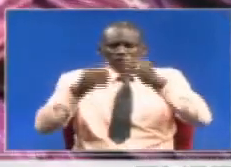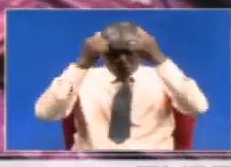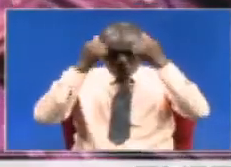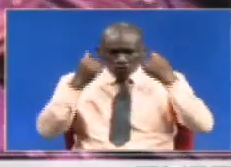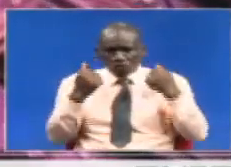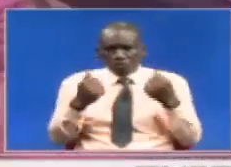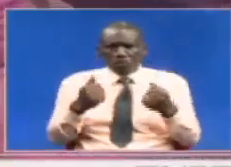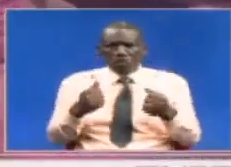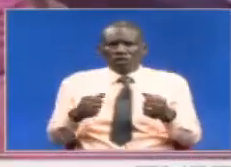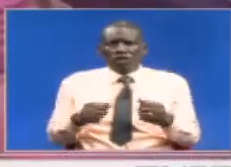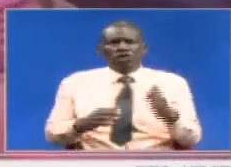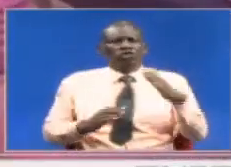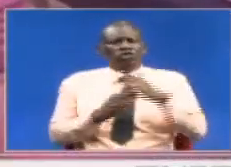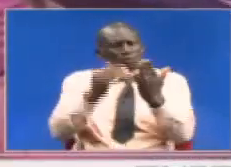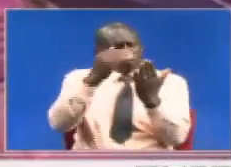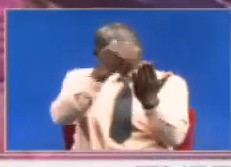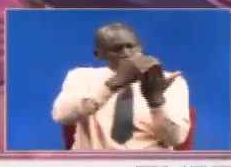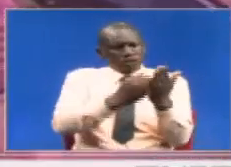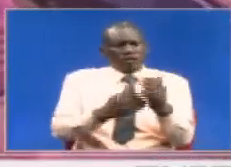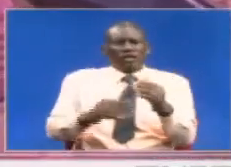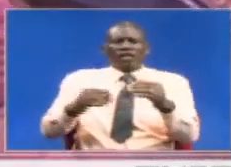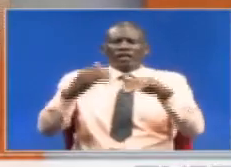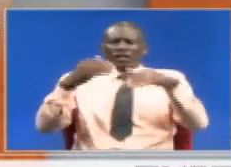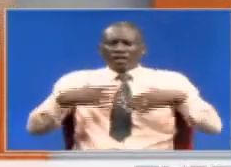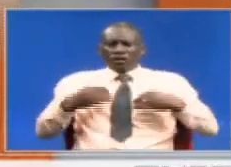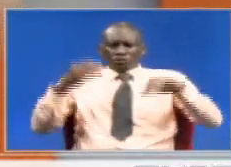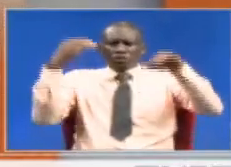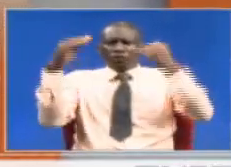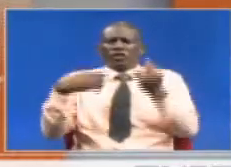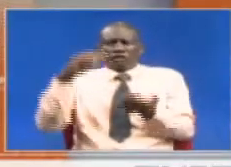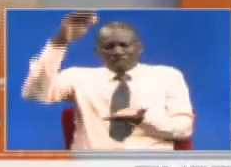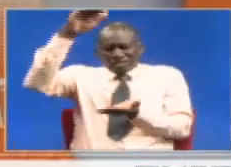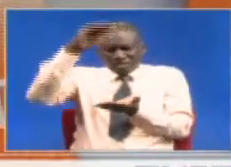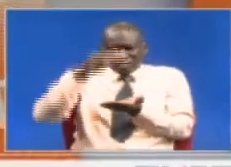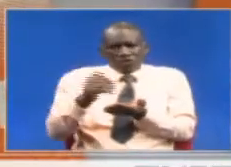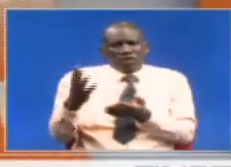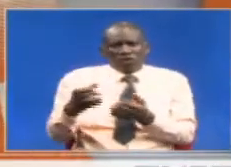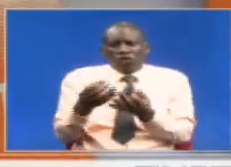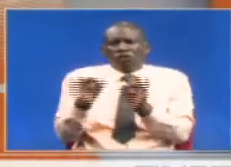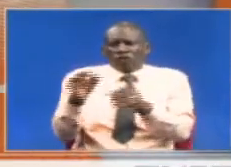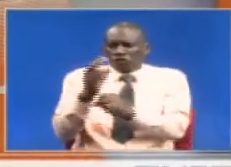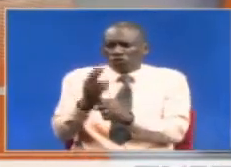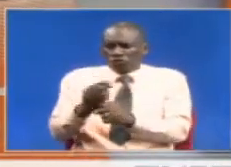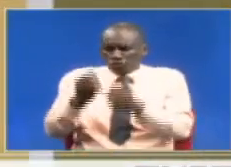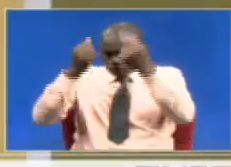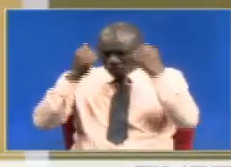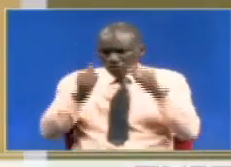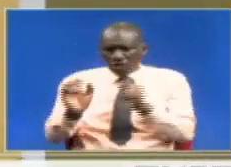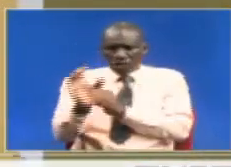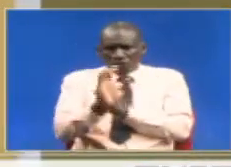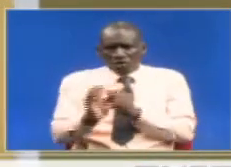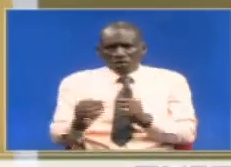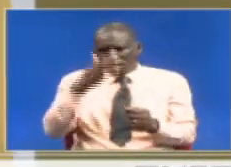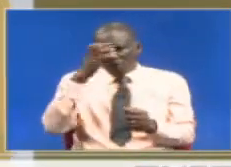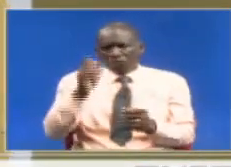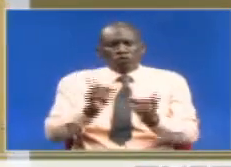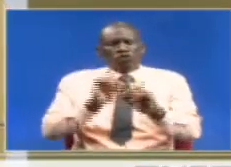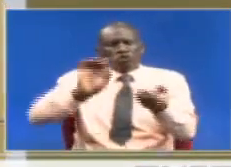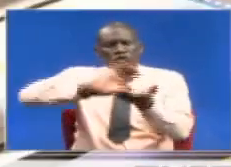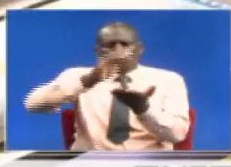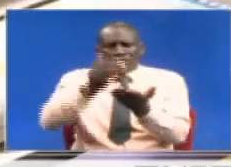on the agenda. Health experts noting that there has been a reduction of the free-to-use rubber across the country due to lack of funding.